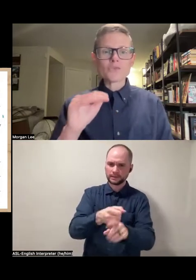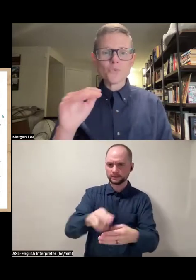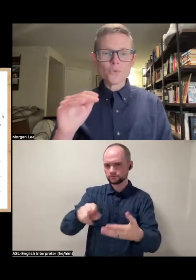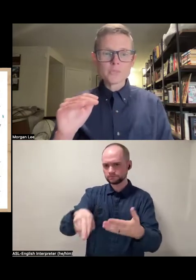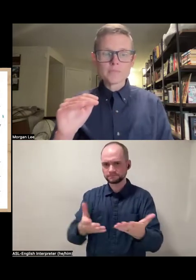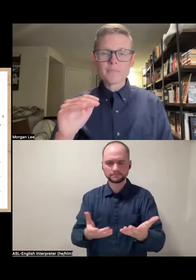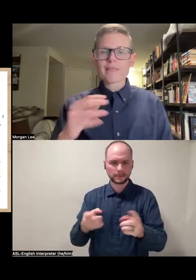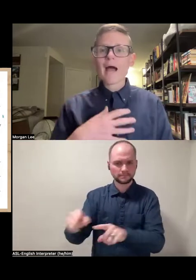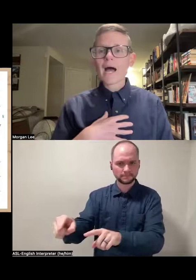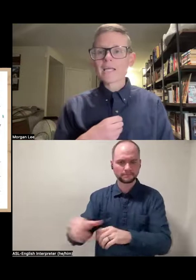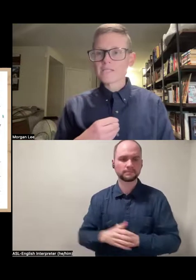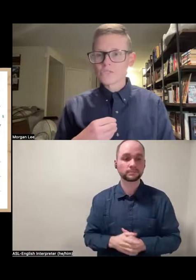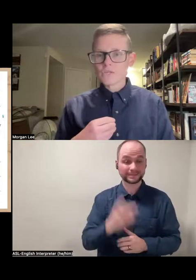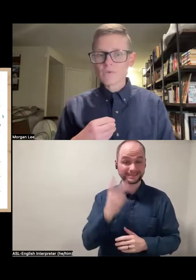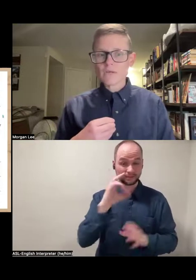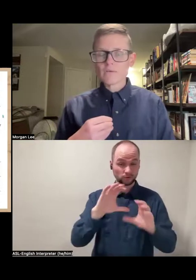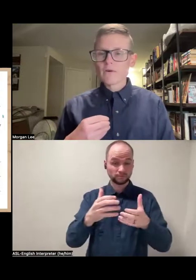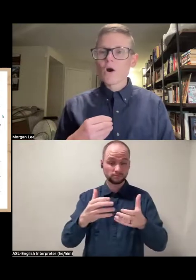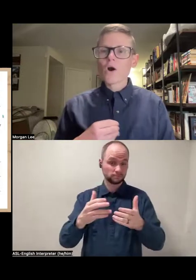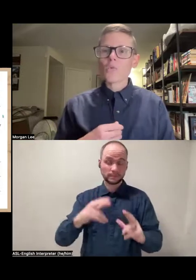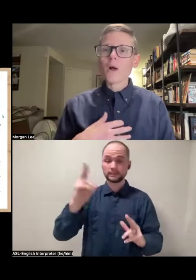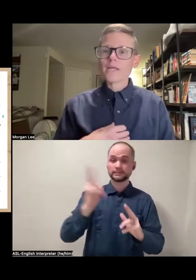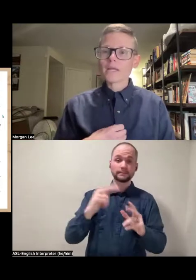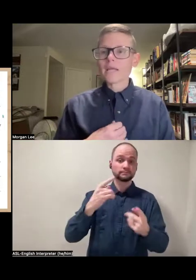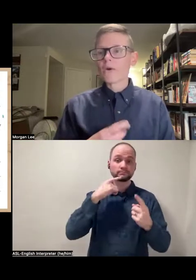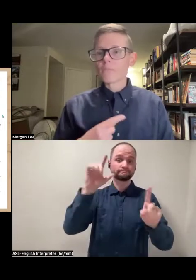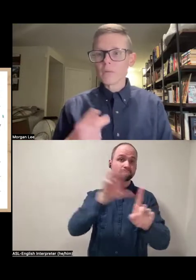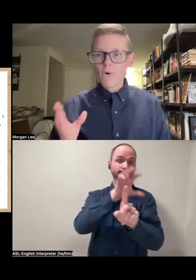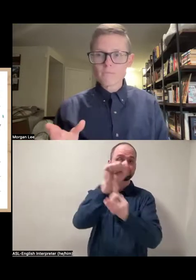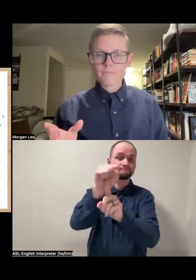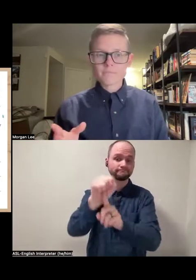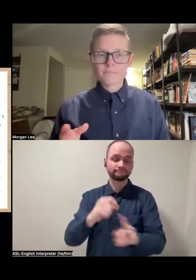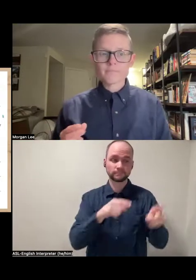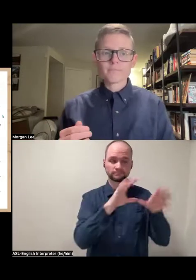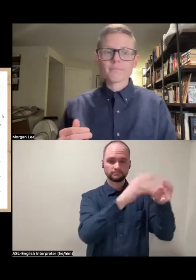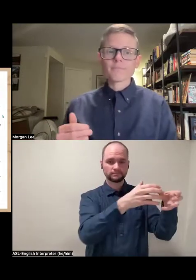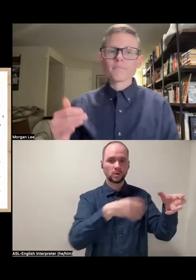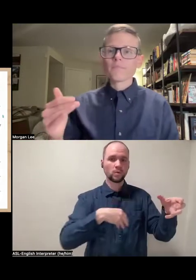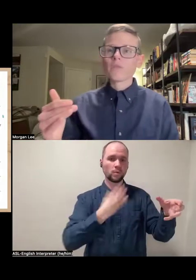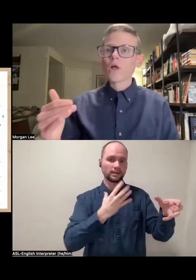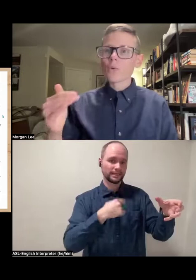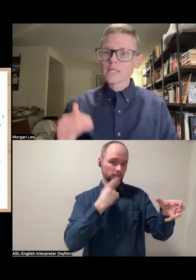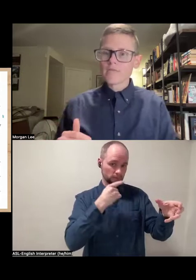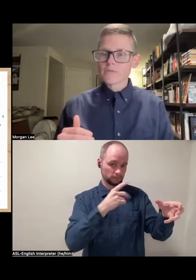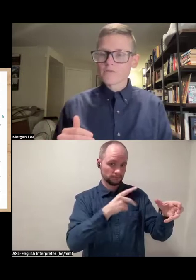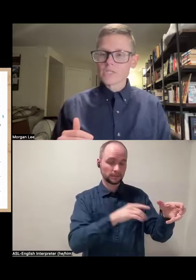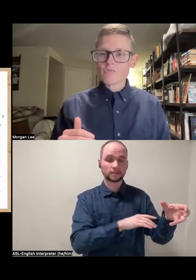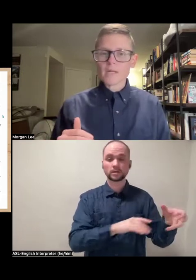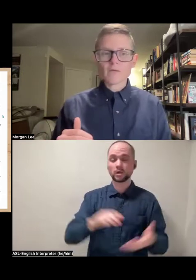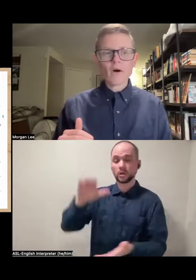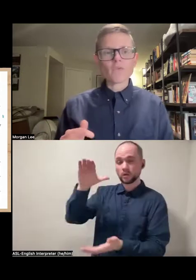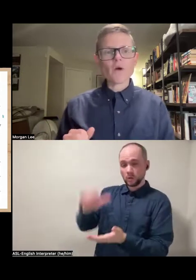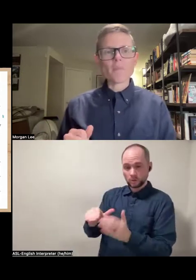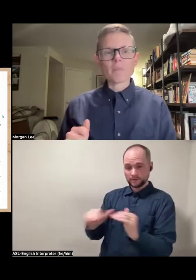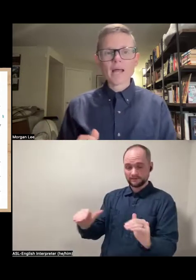in these groups that the highest achieving are white hearing people. The lowest levels of